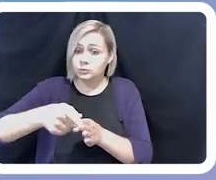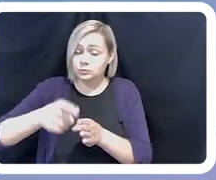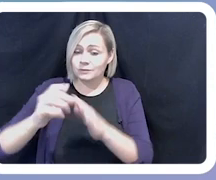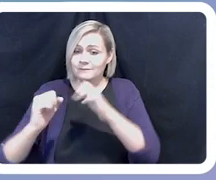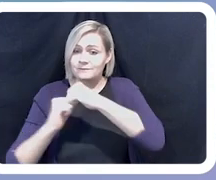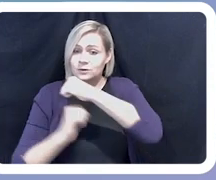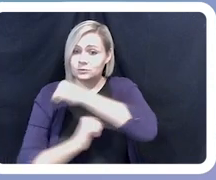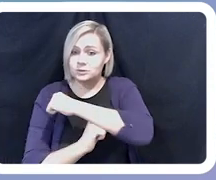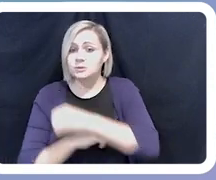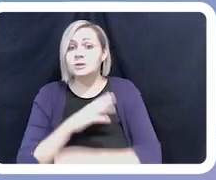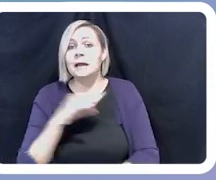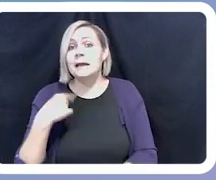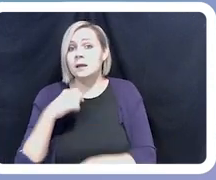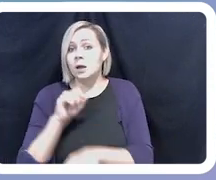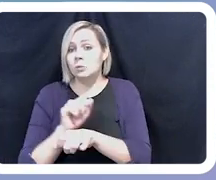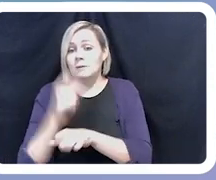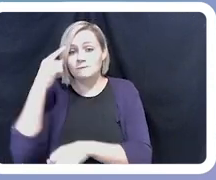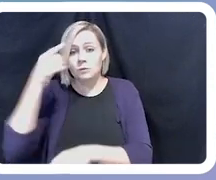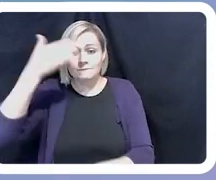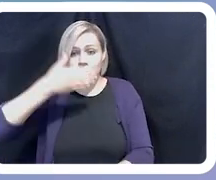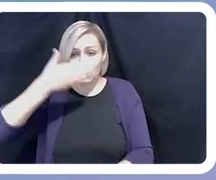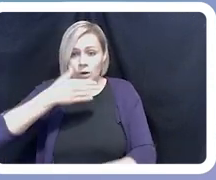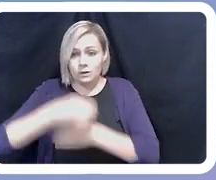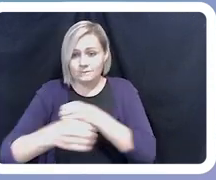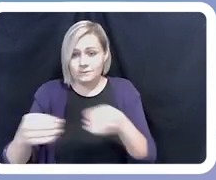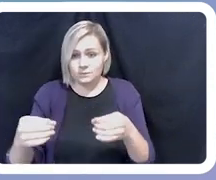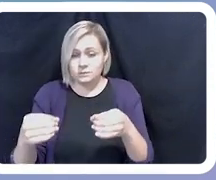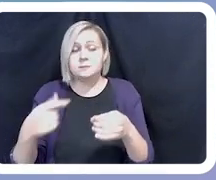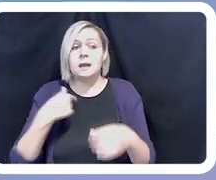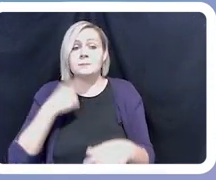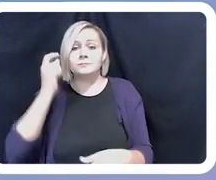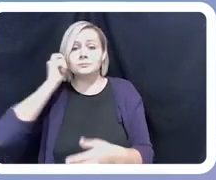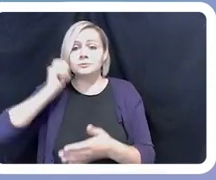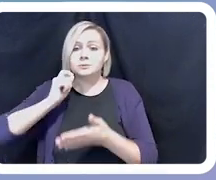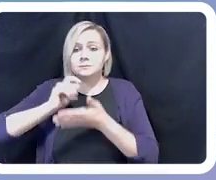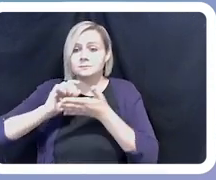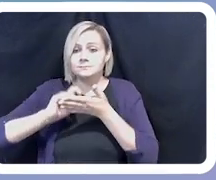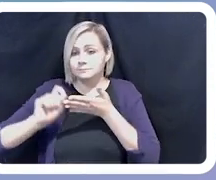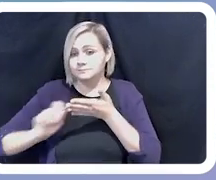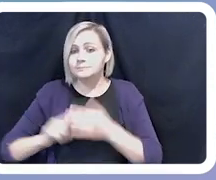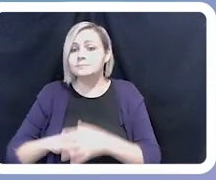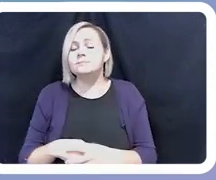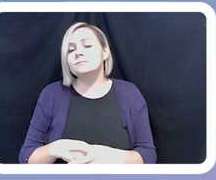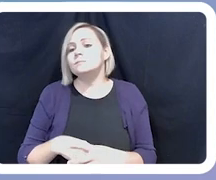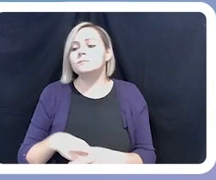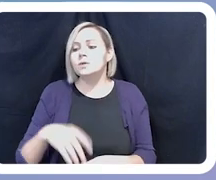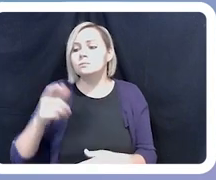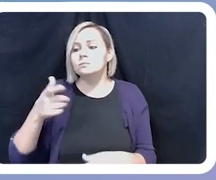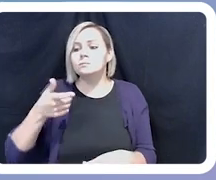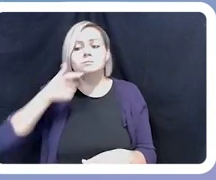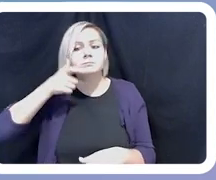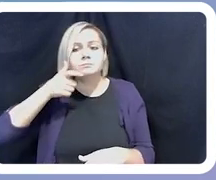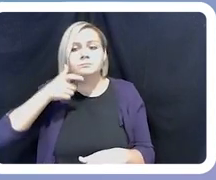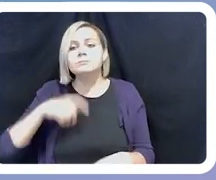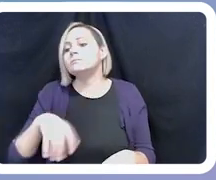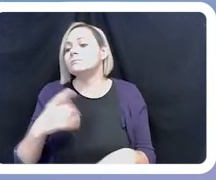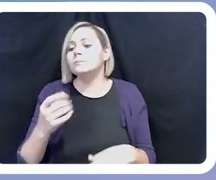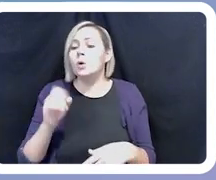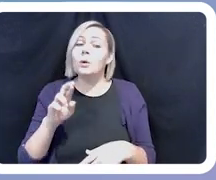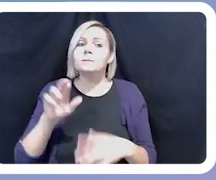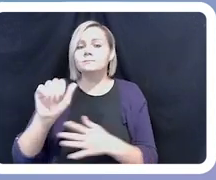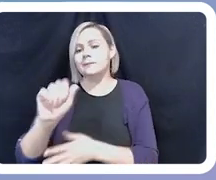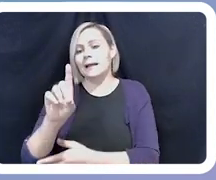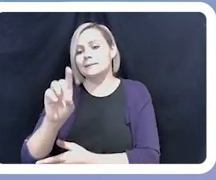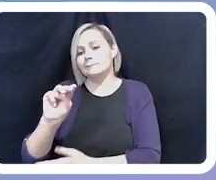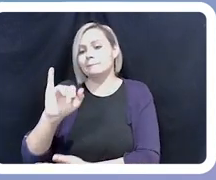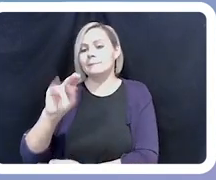Foundation, and I work through the front of the office as the receptionist, as they call it, front desk